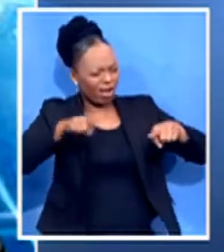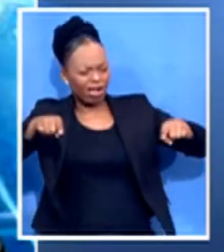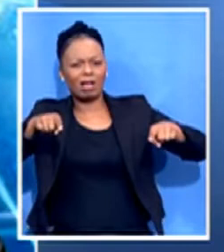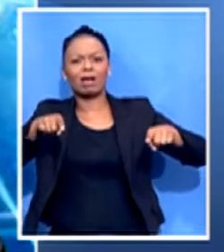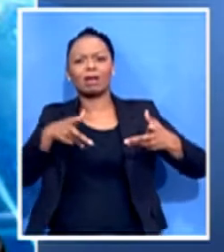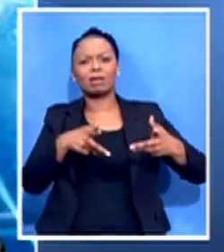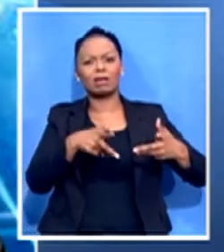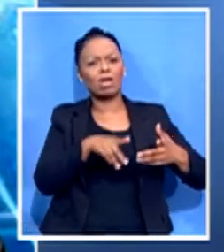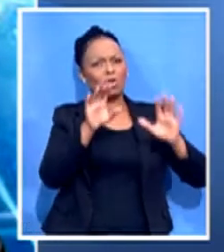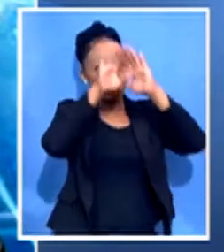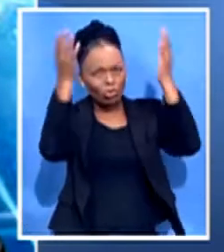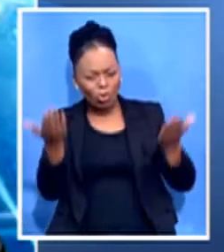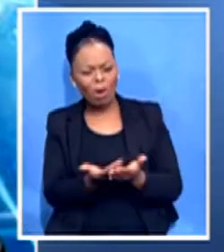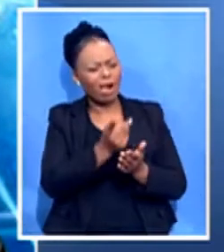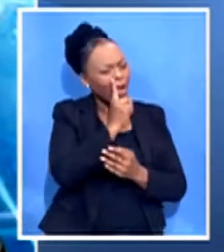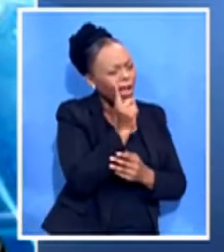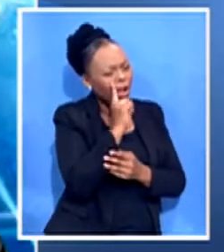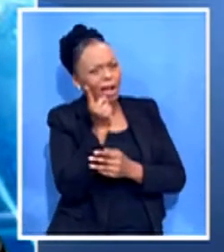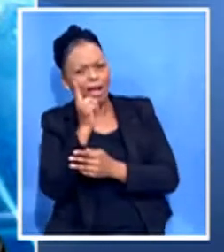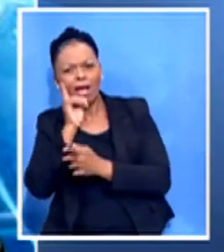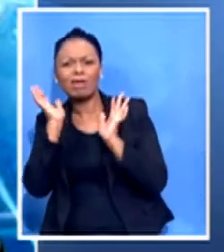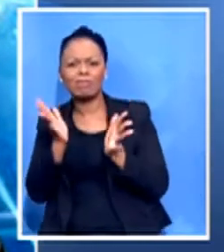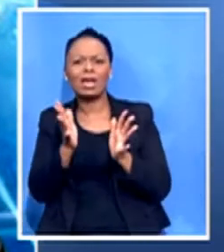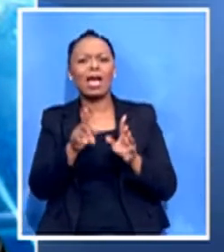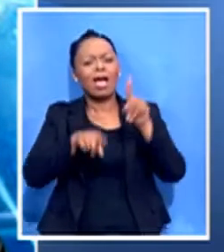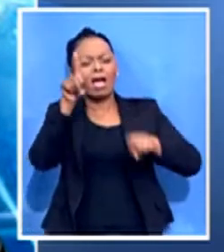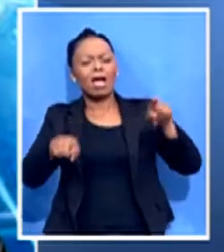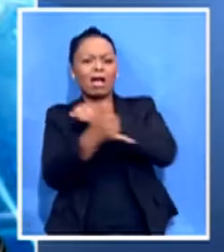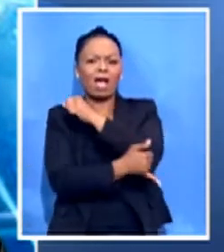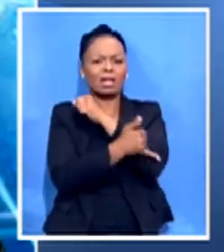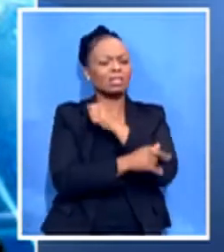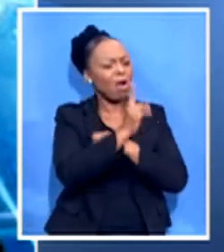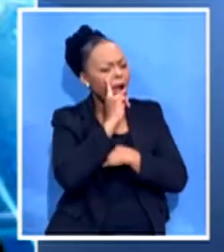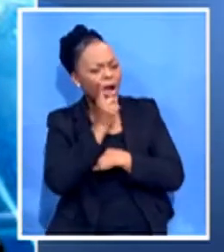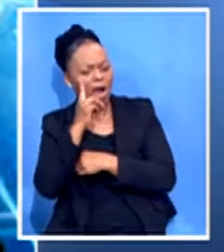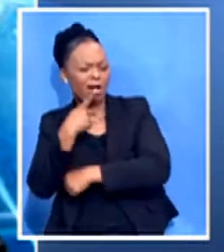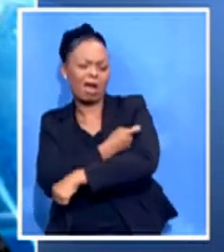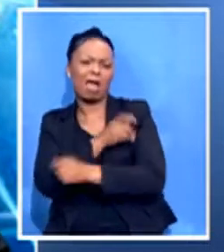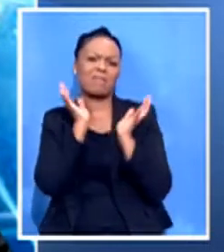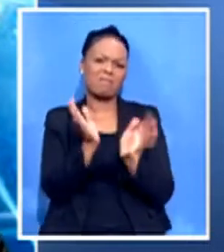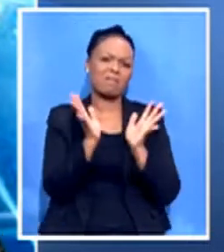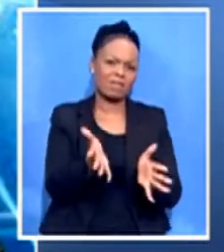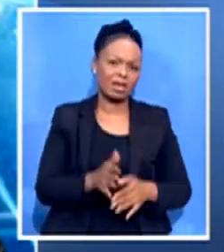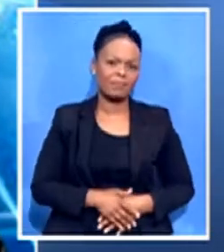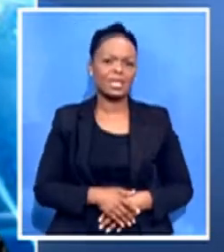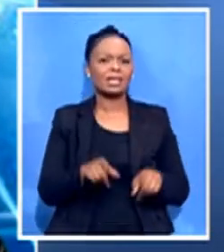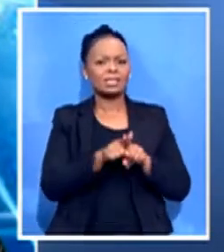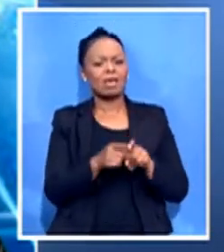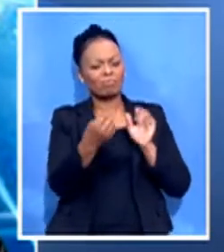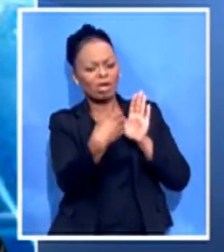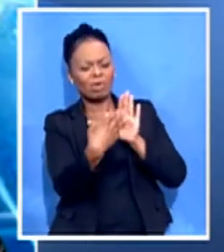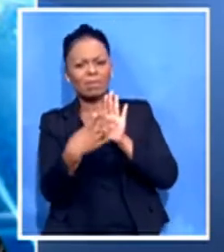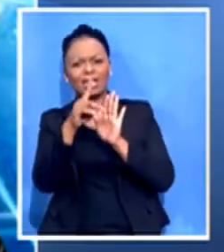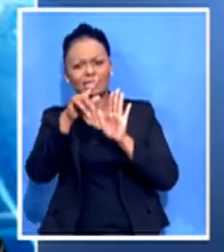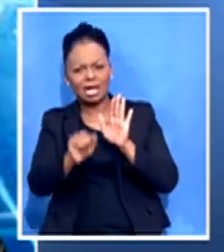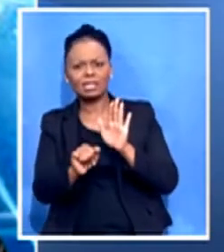different countries, and the safety data has been collected and has been submitted to regulatory